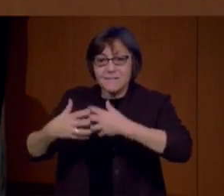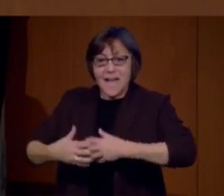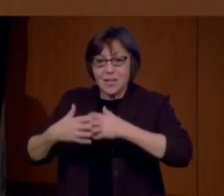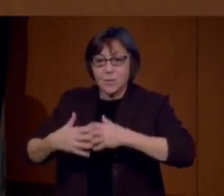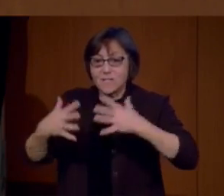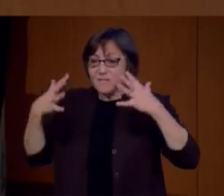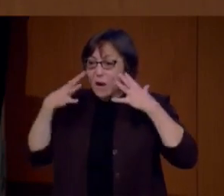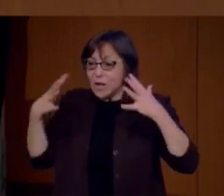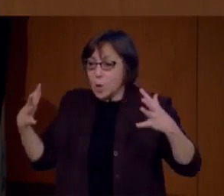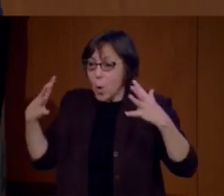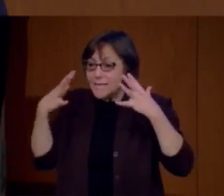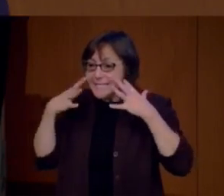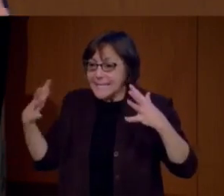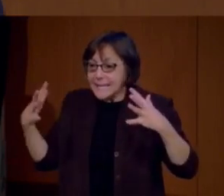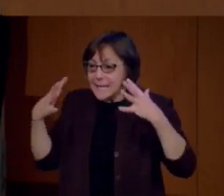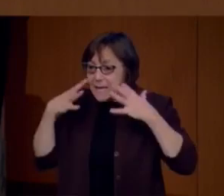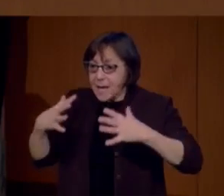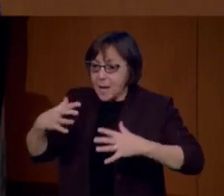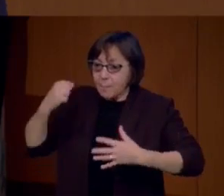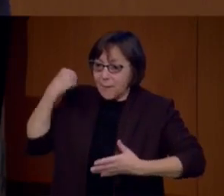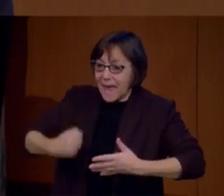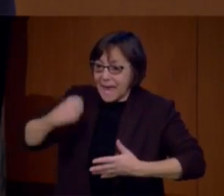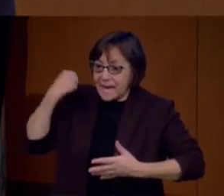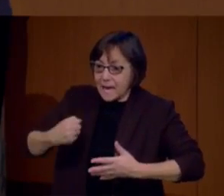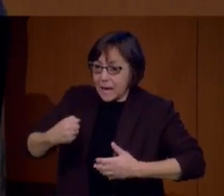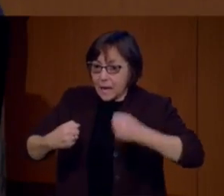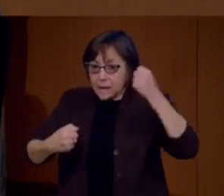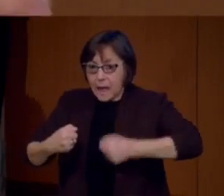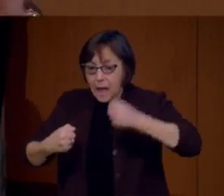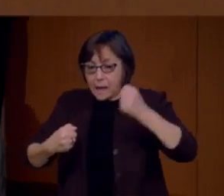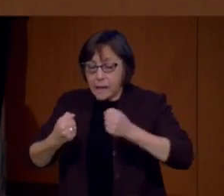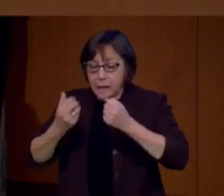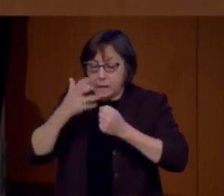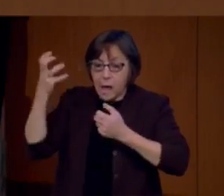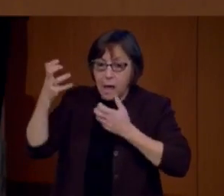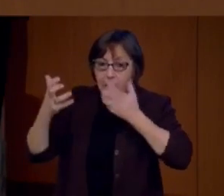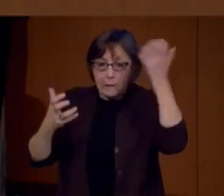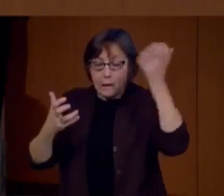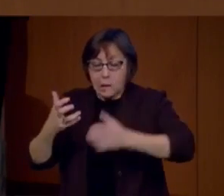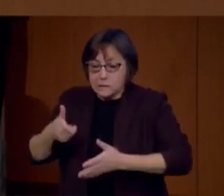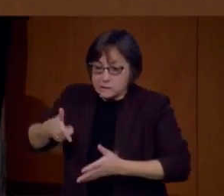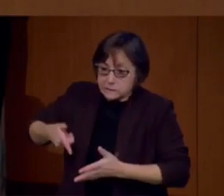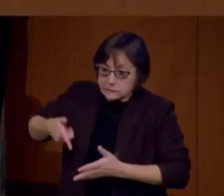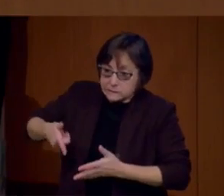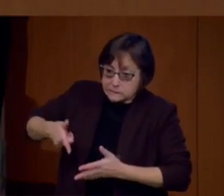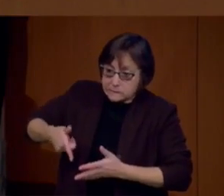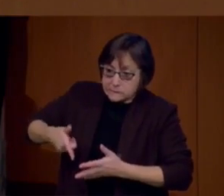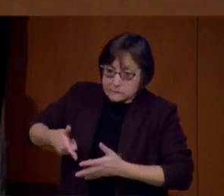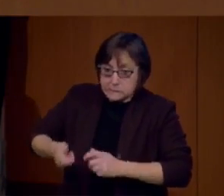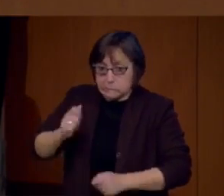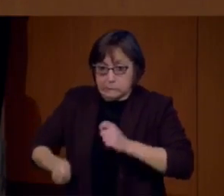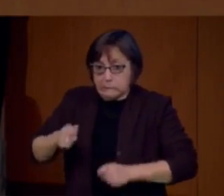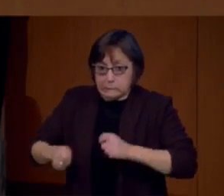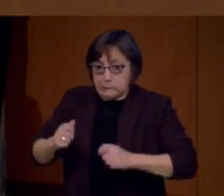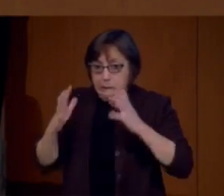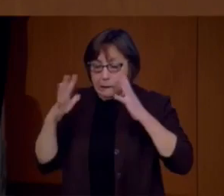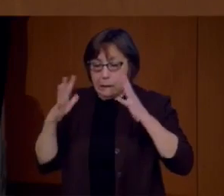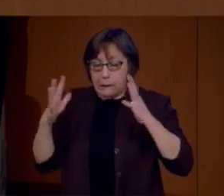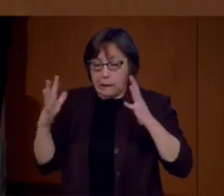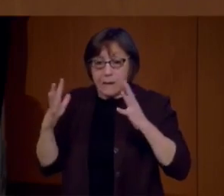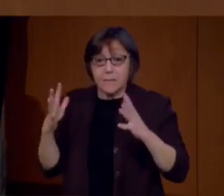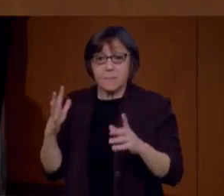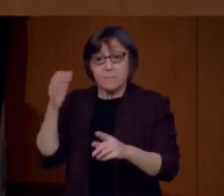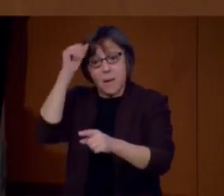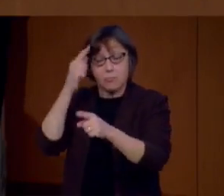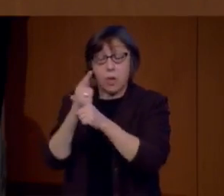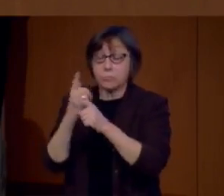place. Banging, clanging, people yelling, drills going and stuff like that. Didn't